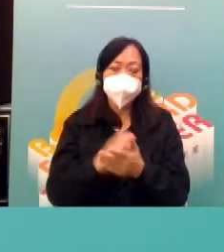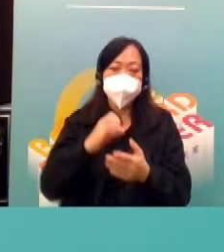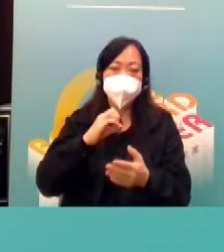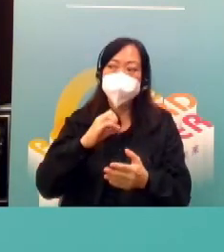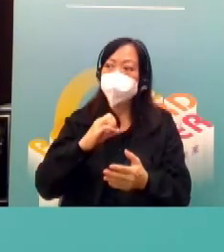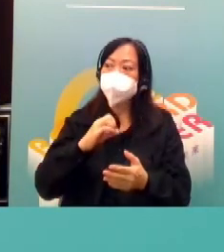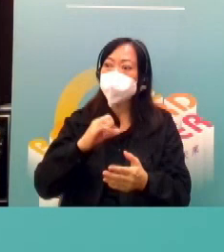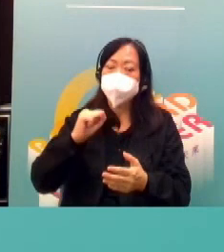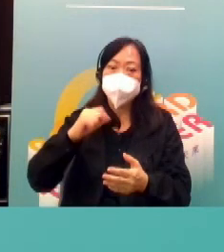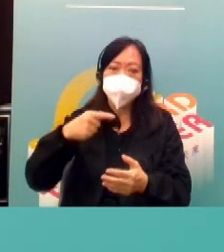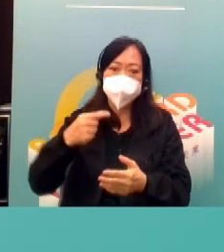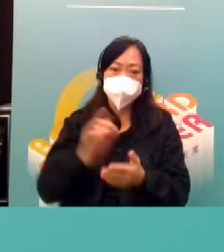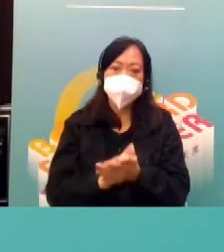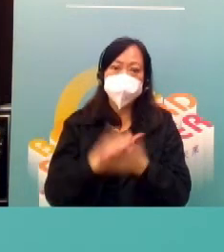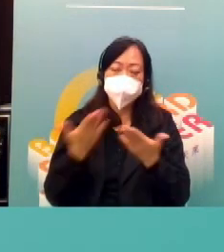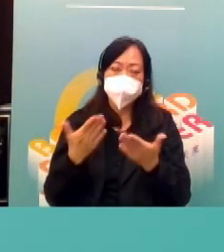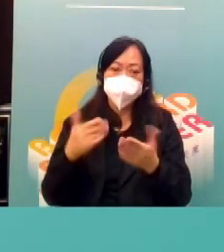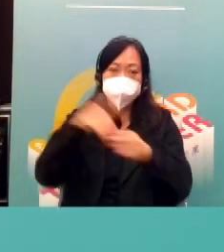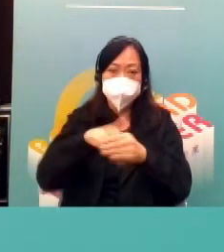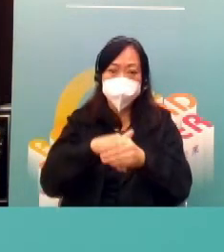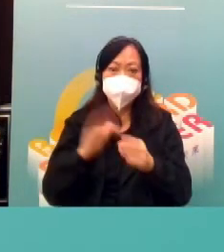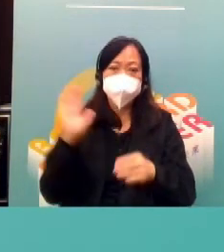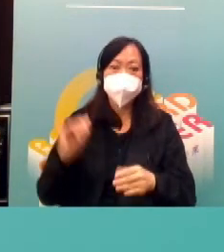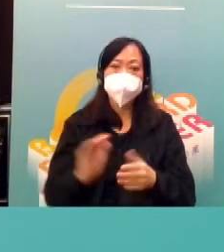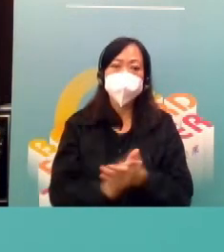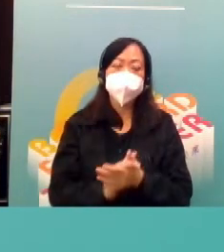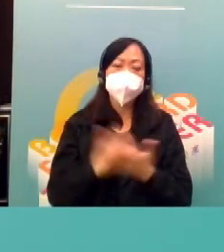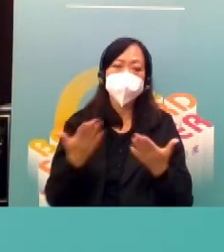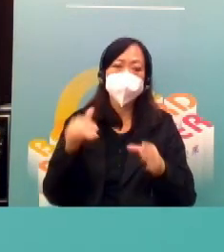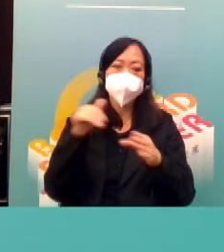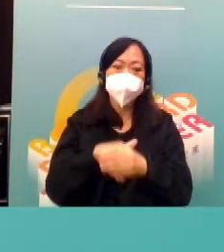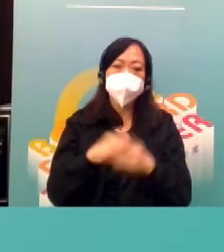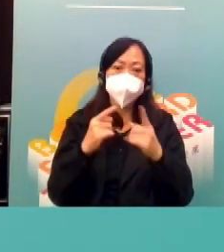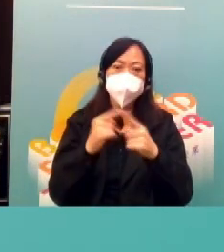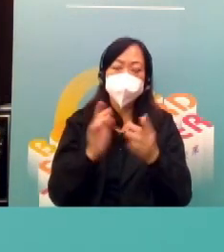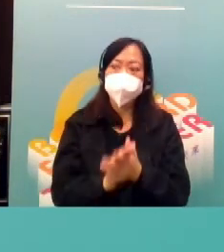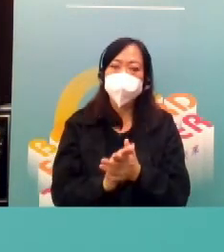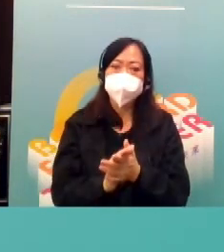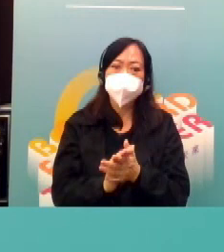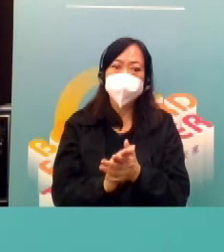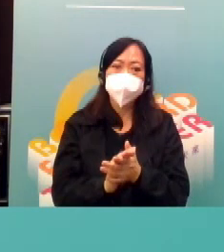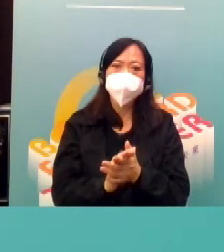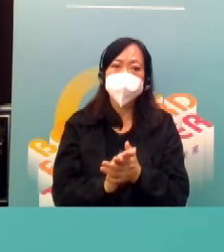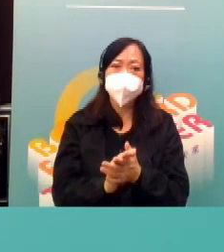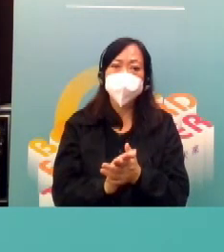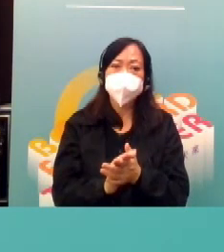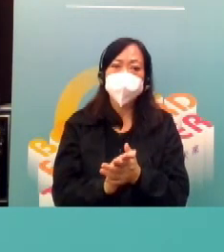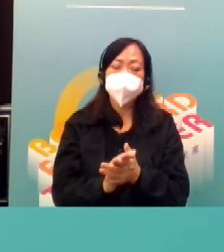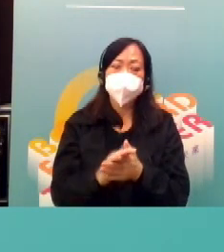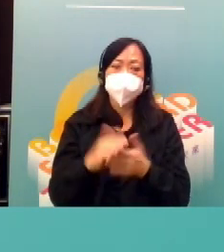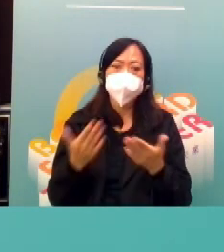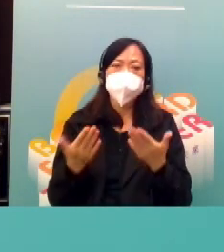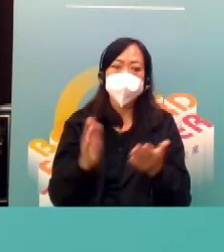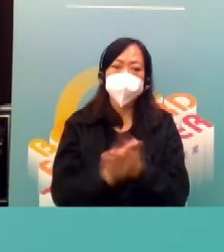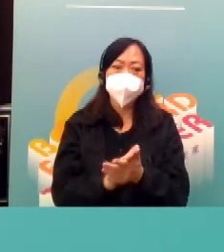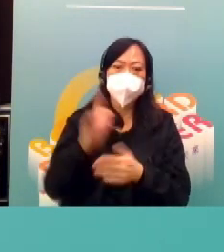can you say something to the investors that this is the old mentality they need